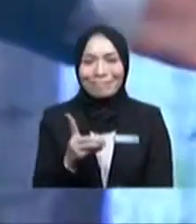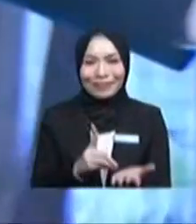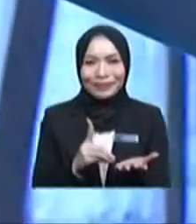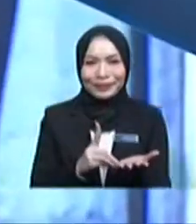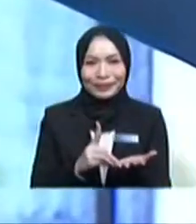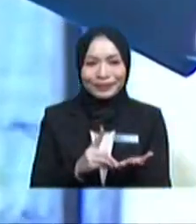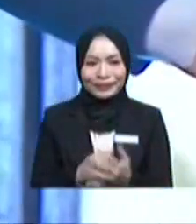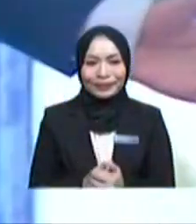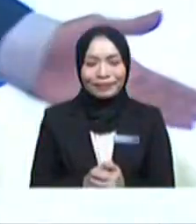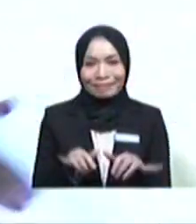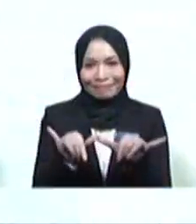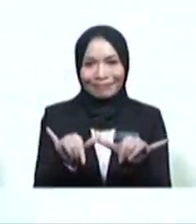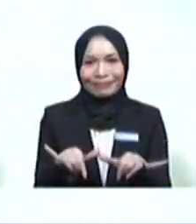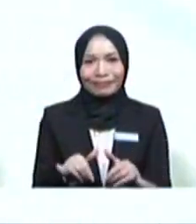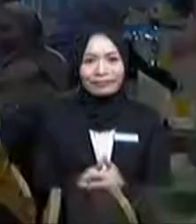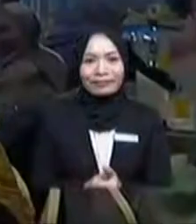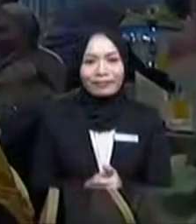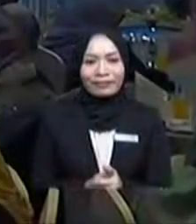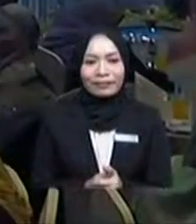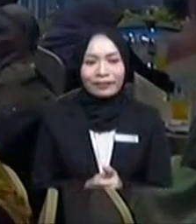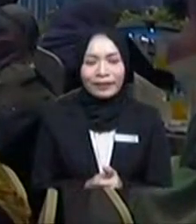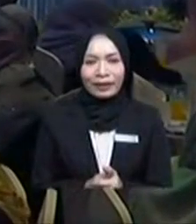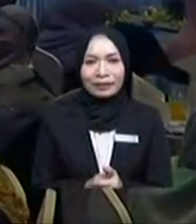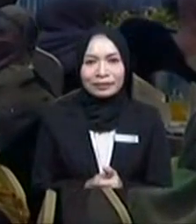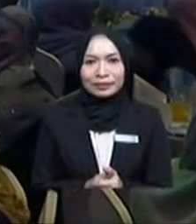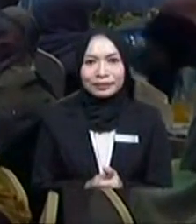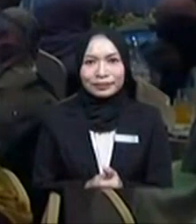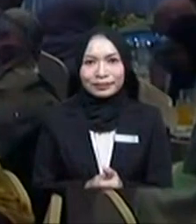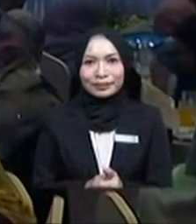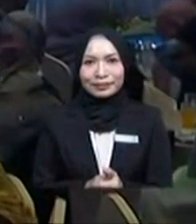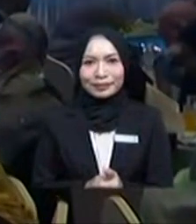on stage for our next event. Thank you, Yang Berusaha Dr. Haji